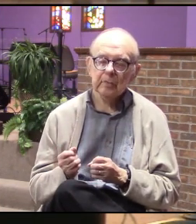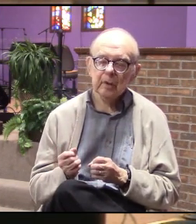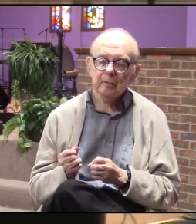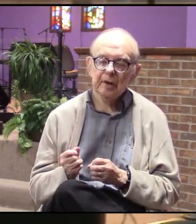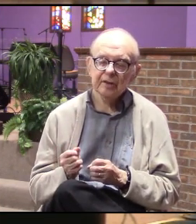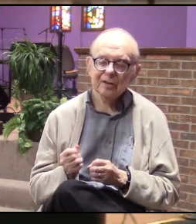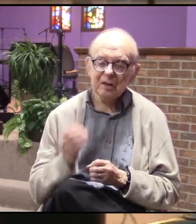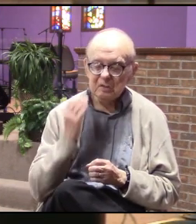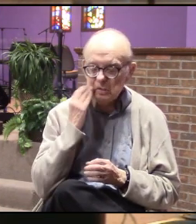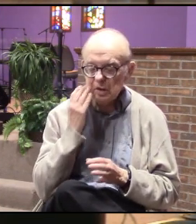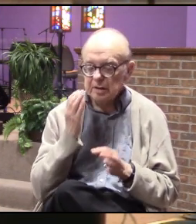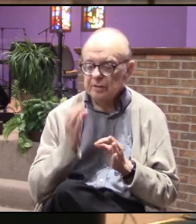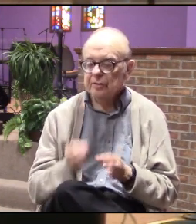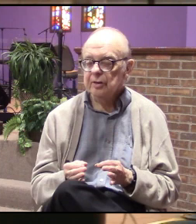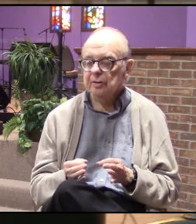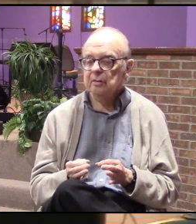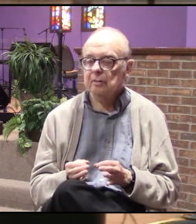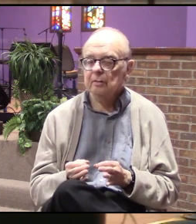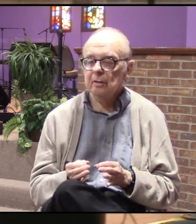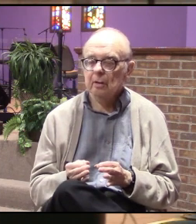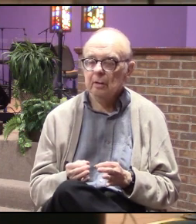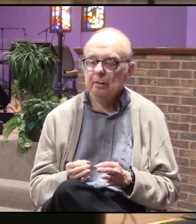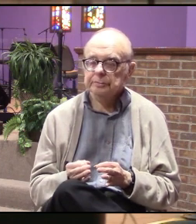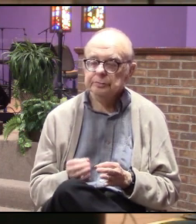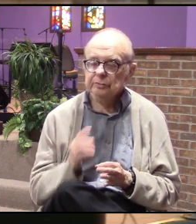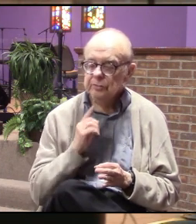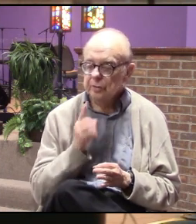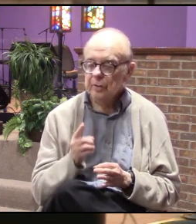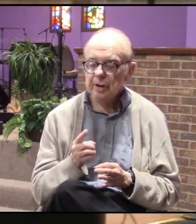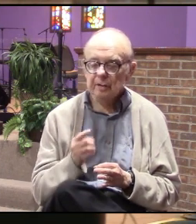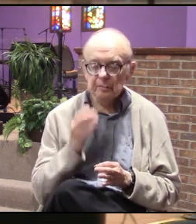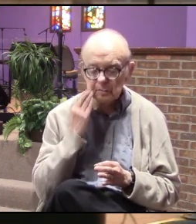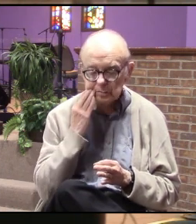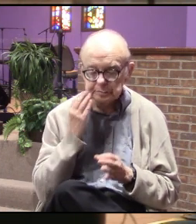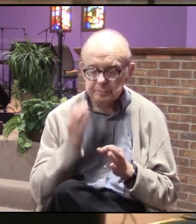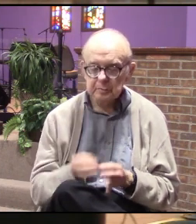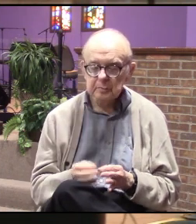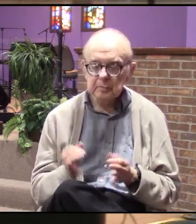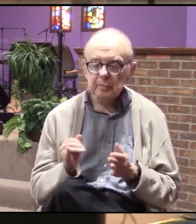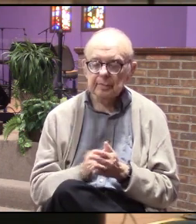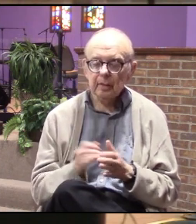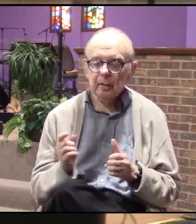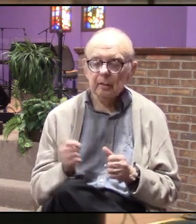conscious decision. A very conscious decision